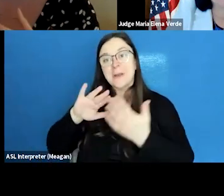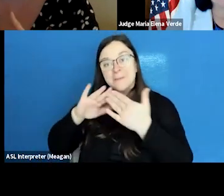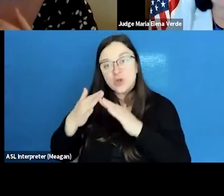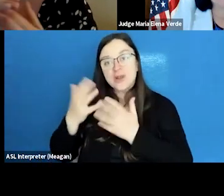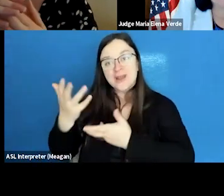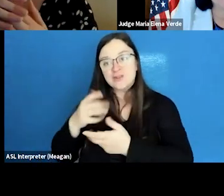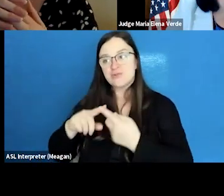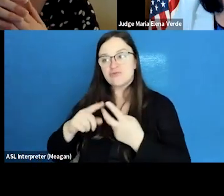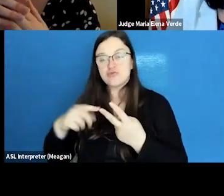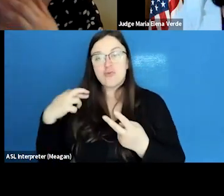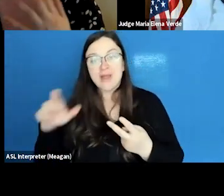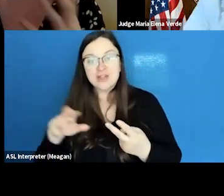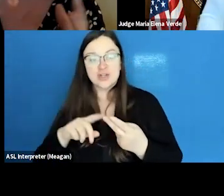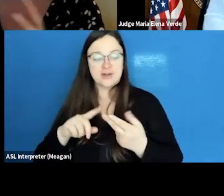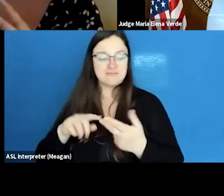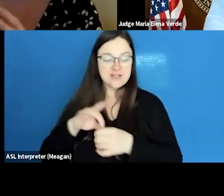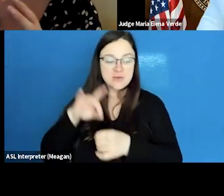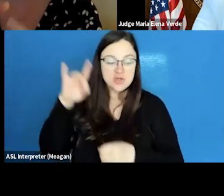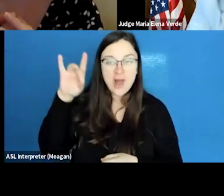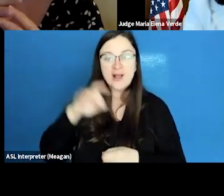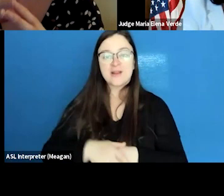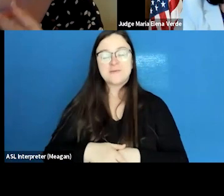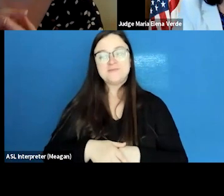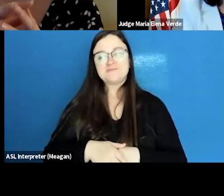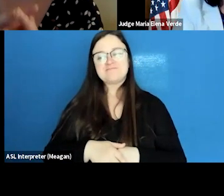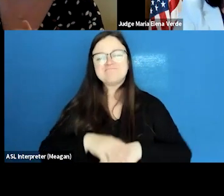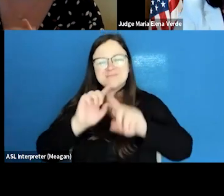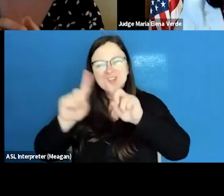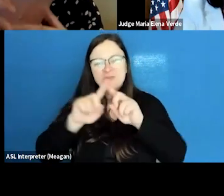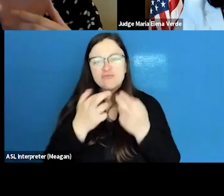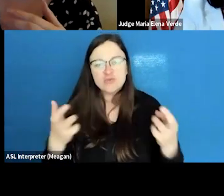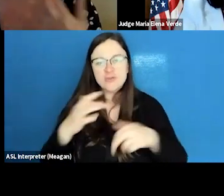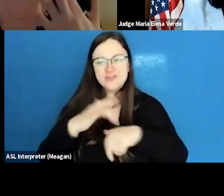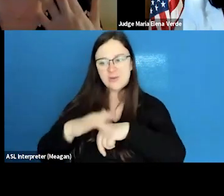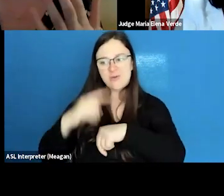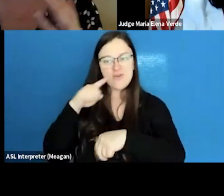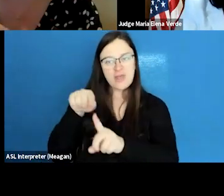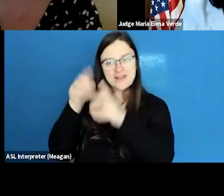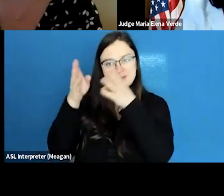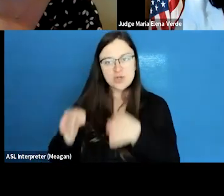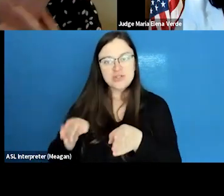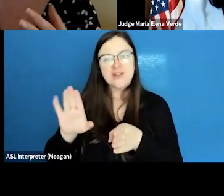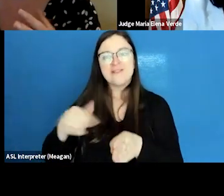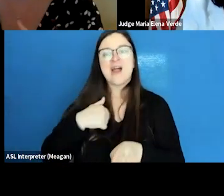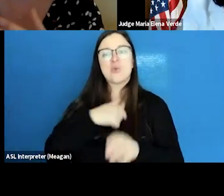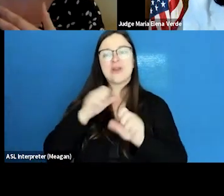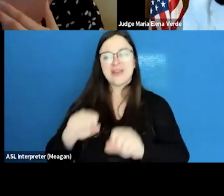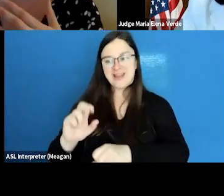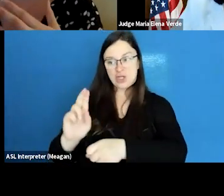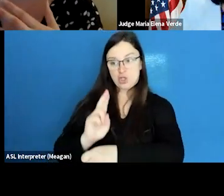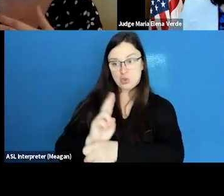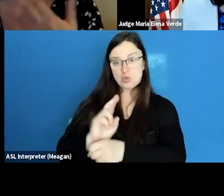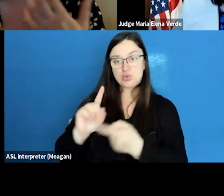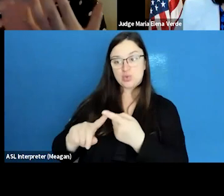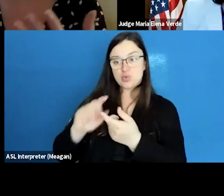religion, spirituality? What are those different resources a person has that we can then use to help